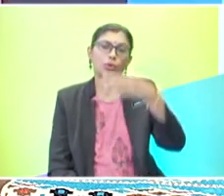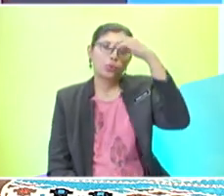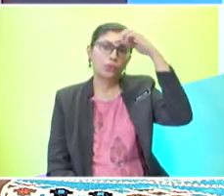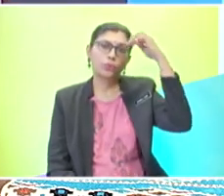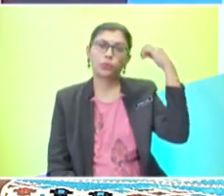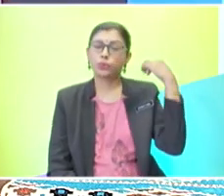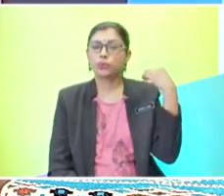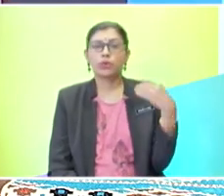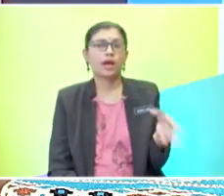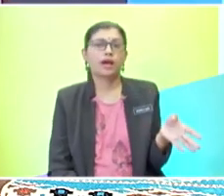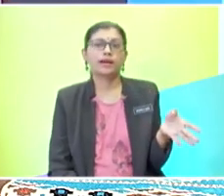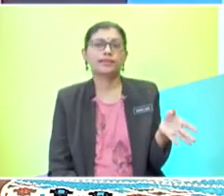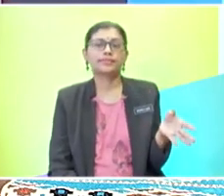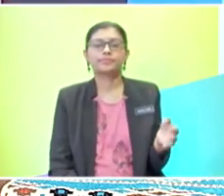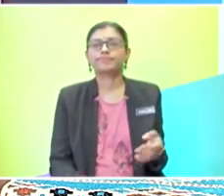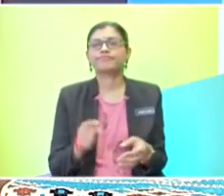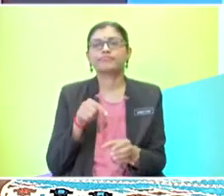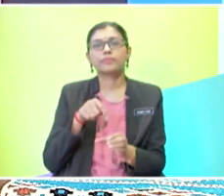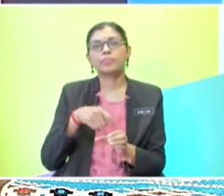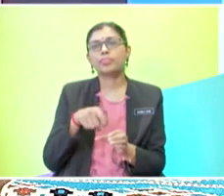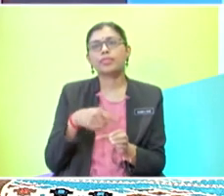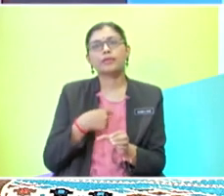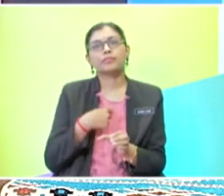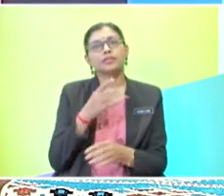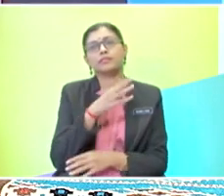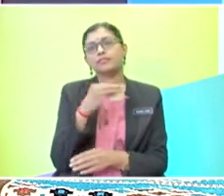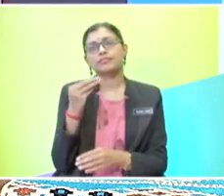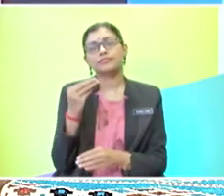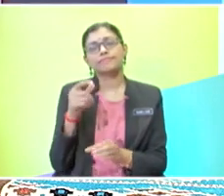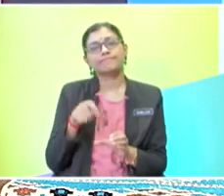What a lovely weekend. Just me and my tea.